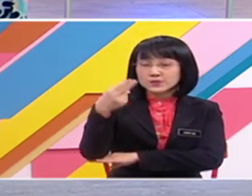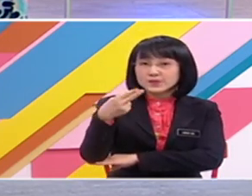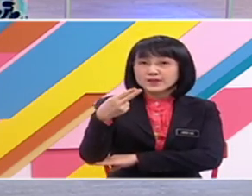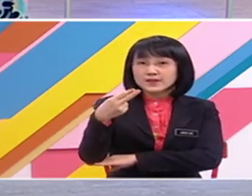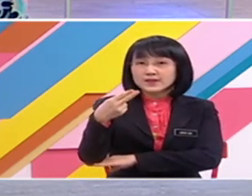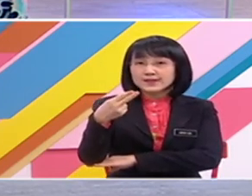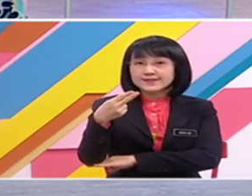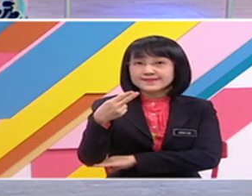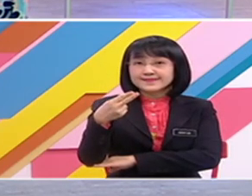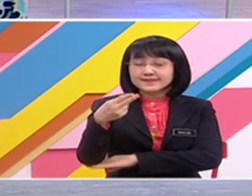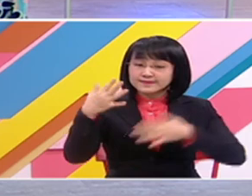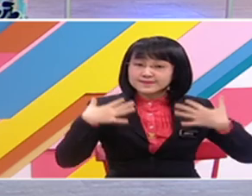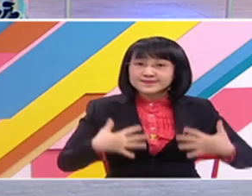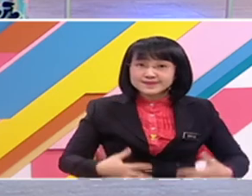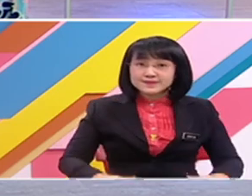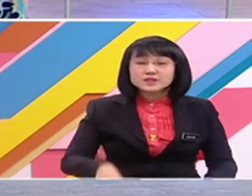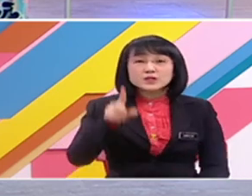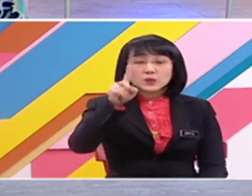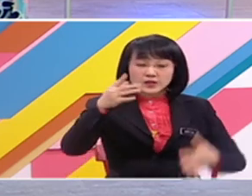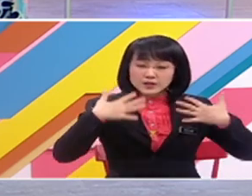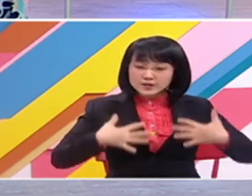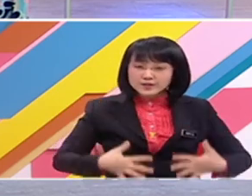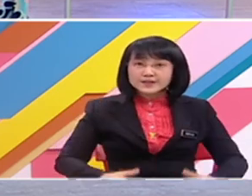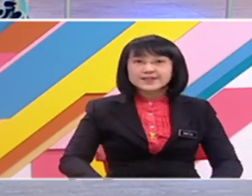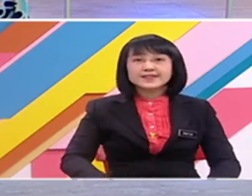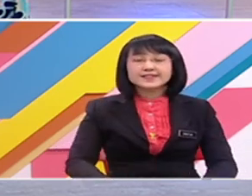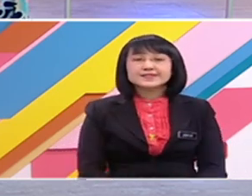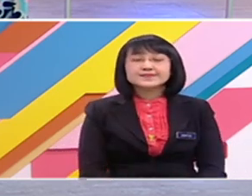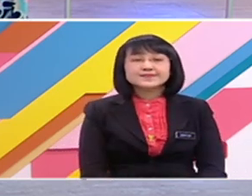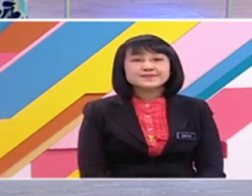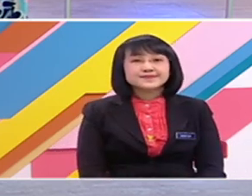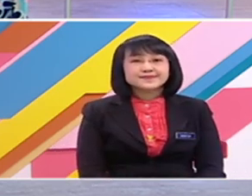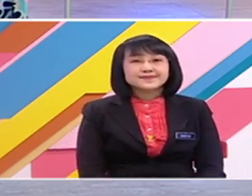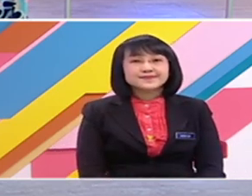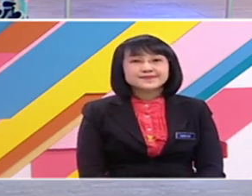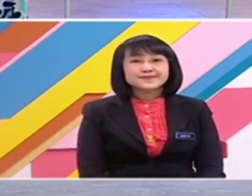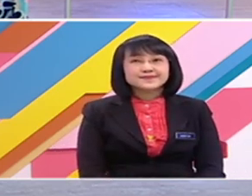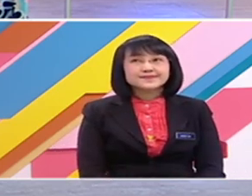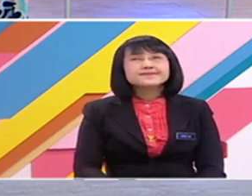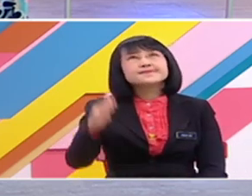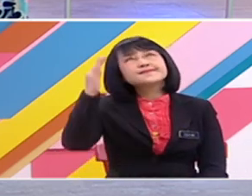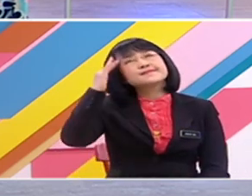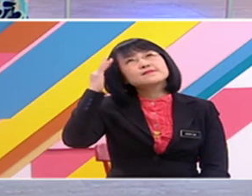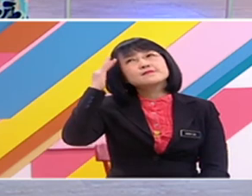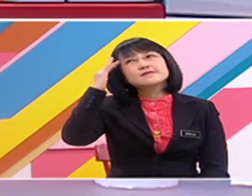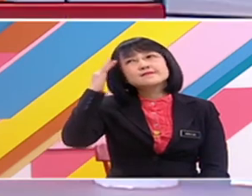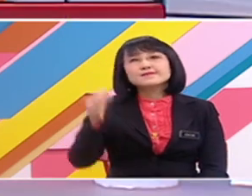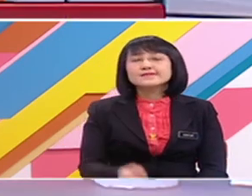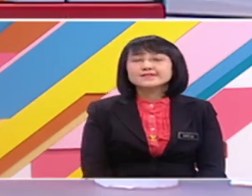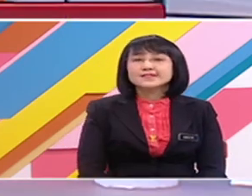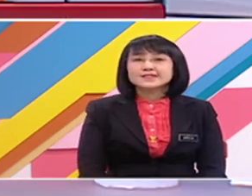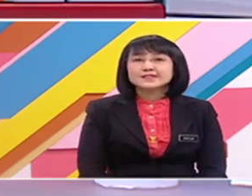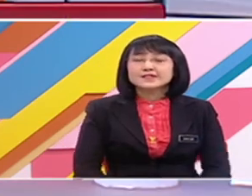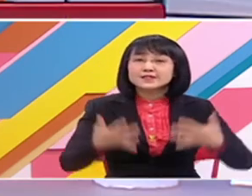it's one. One piece and also covers the leg. Yeah. Okay, and also I know a very nice